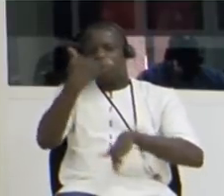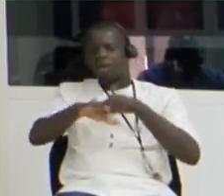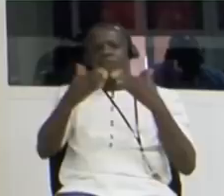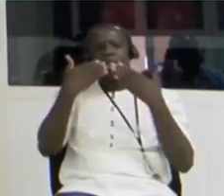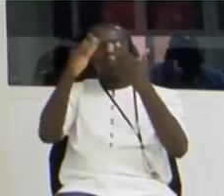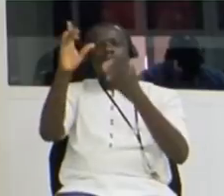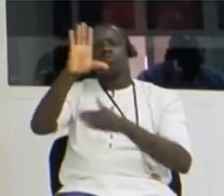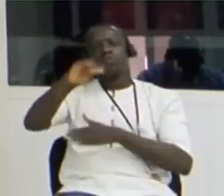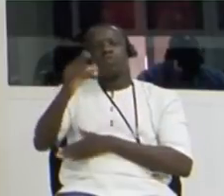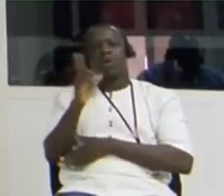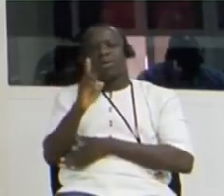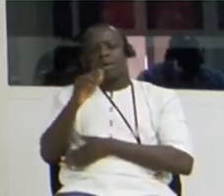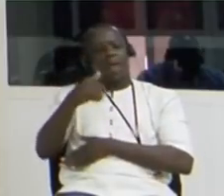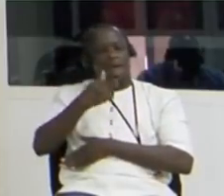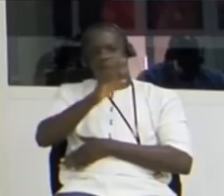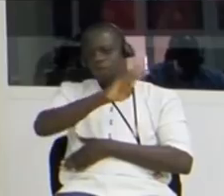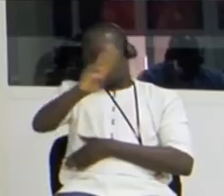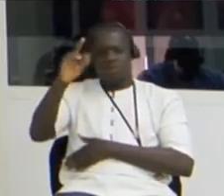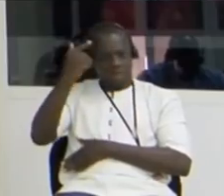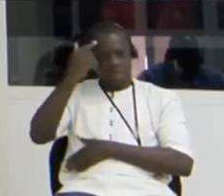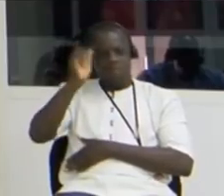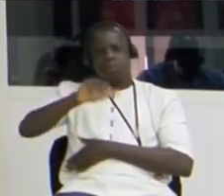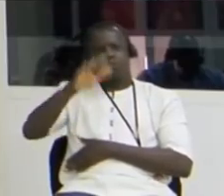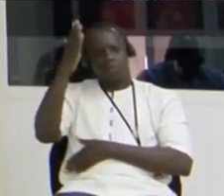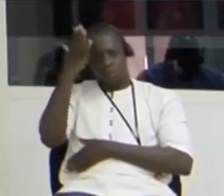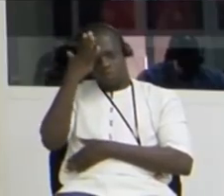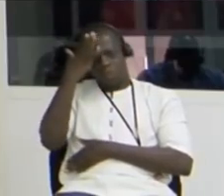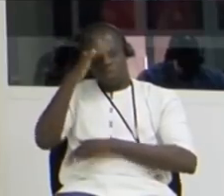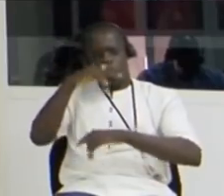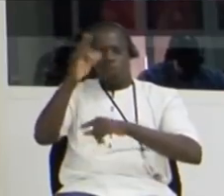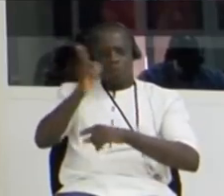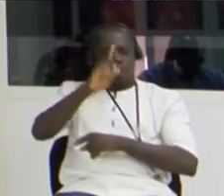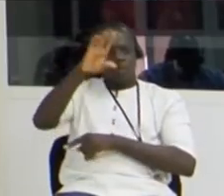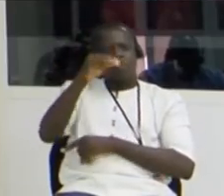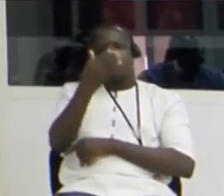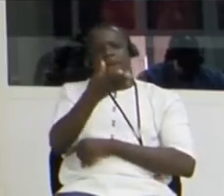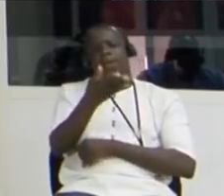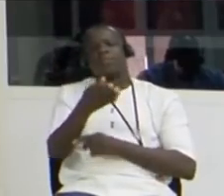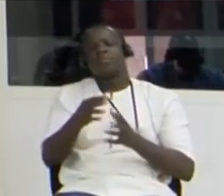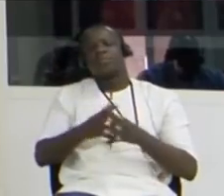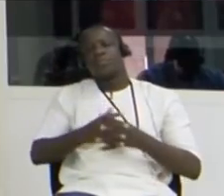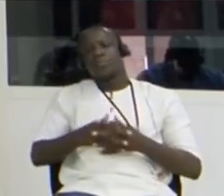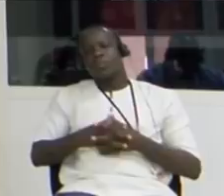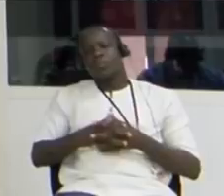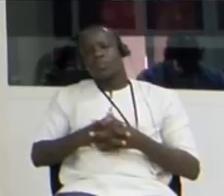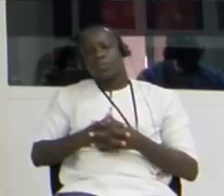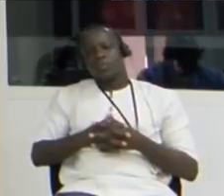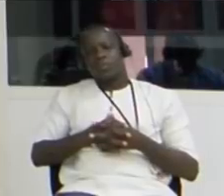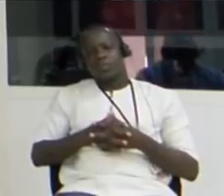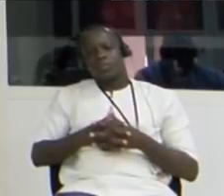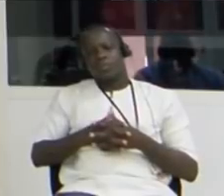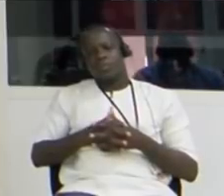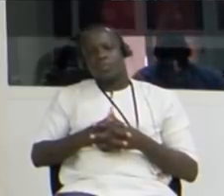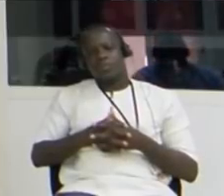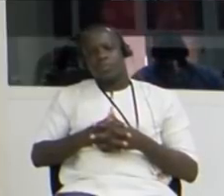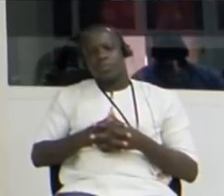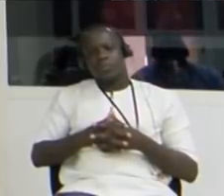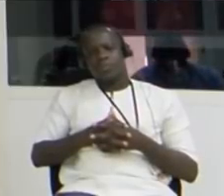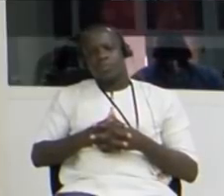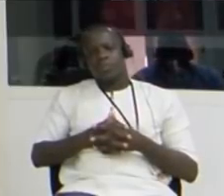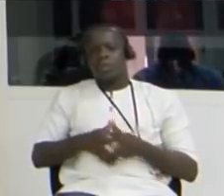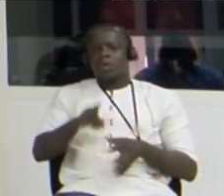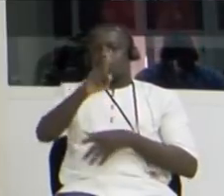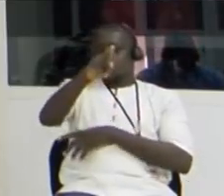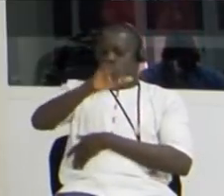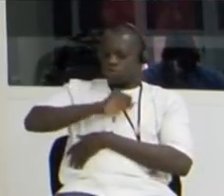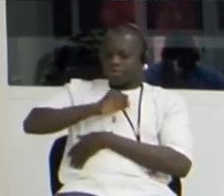don't think he will know. And you've already mentioned that the president was actually sponsoring certain